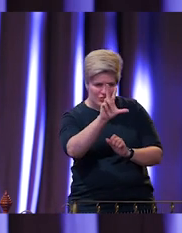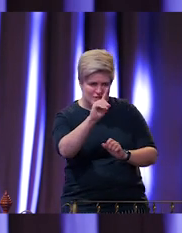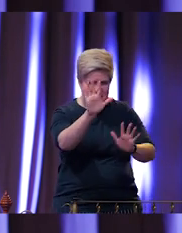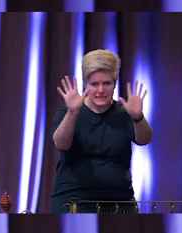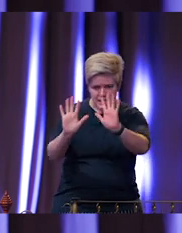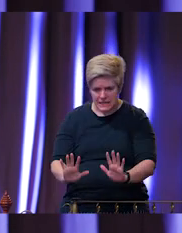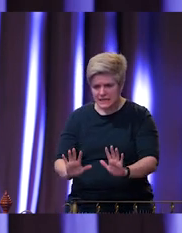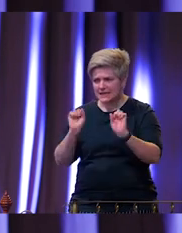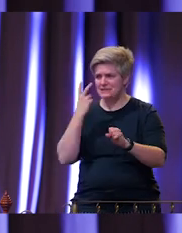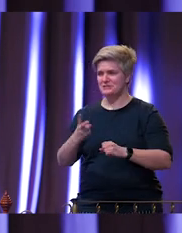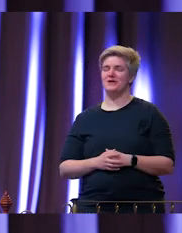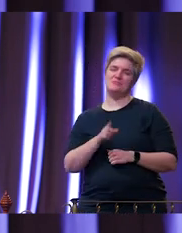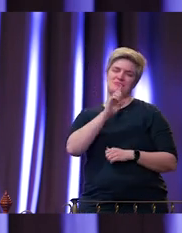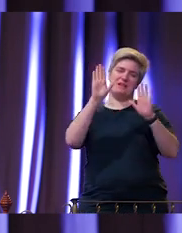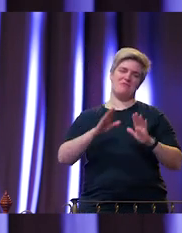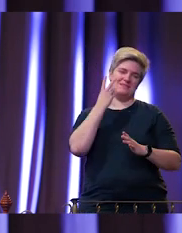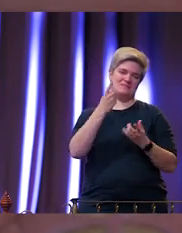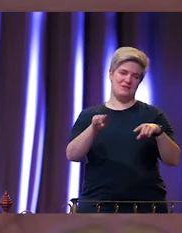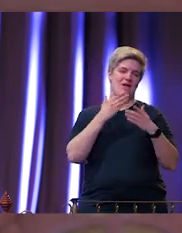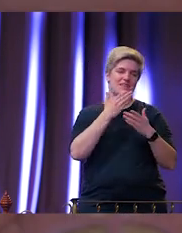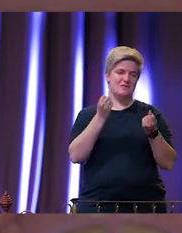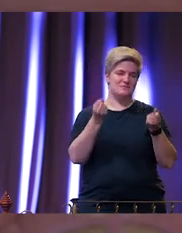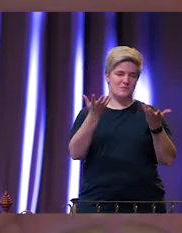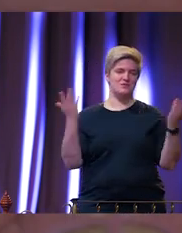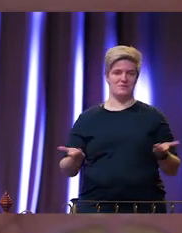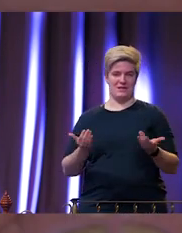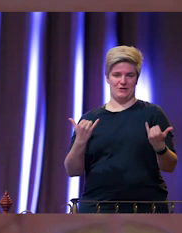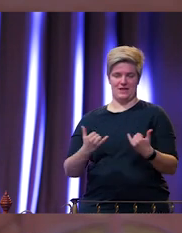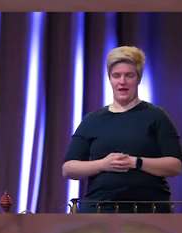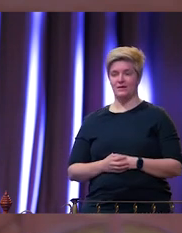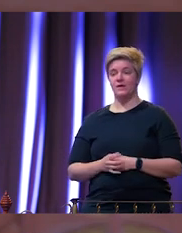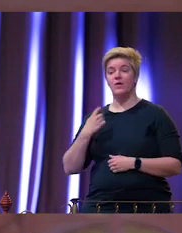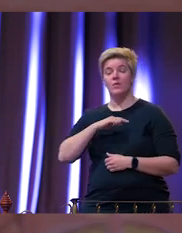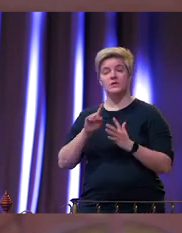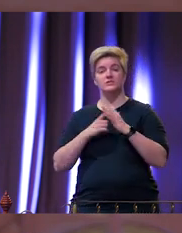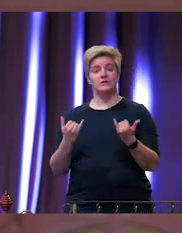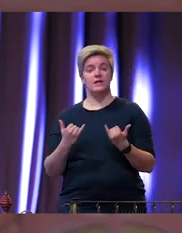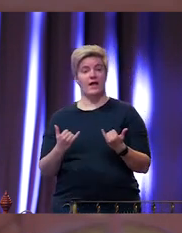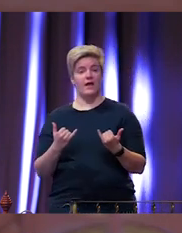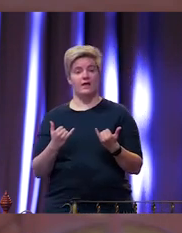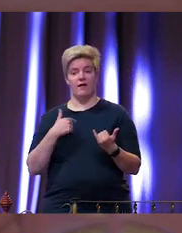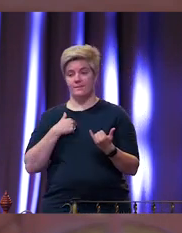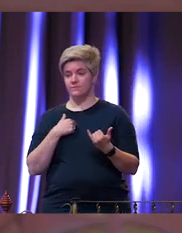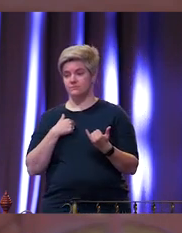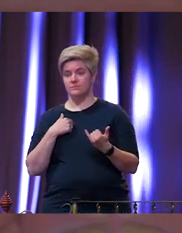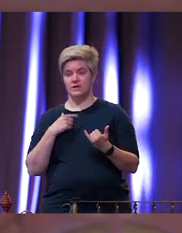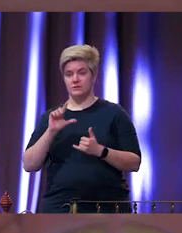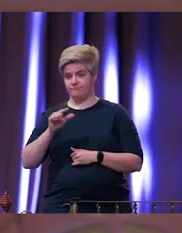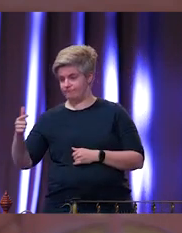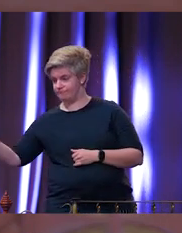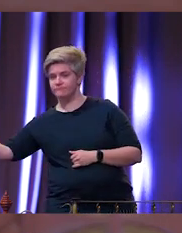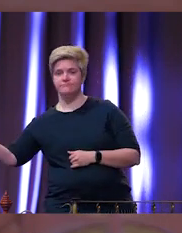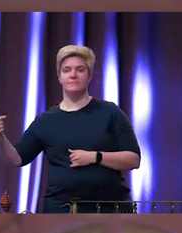it's really great to see you all, and thanks so much for being here today. We're gonna start out today. I'm just gonna take us down the line and have